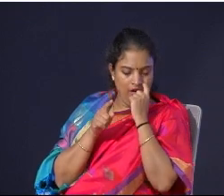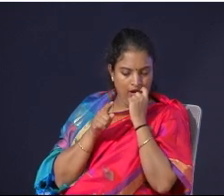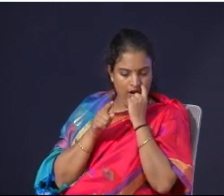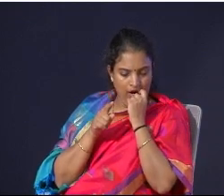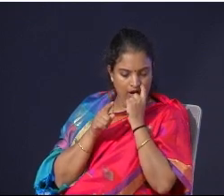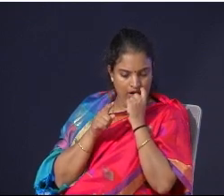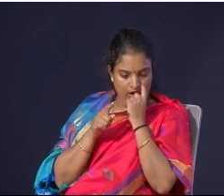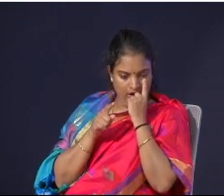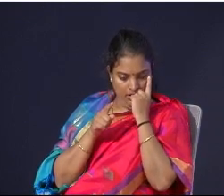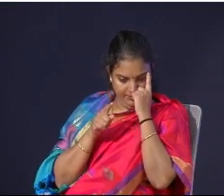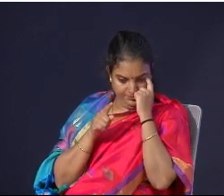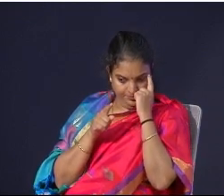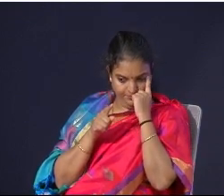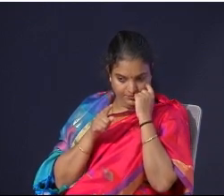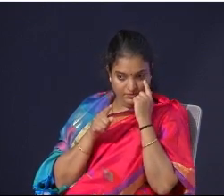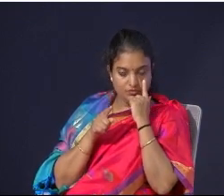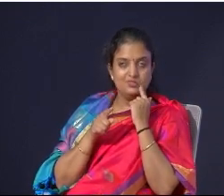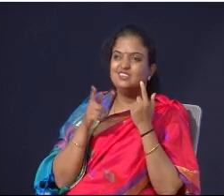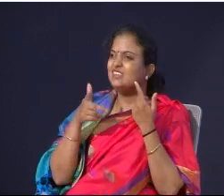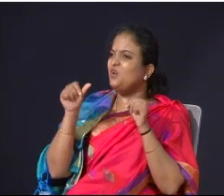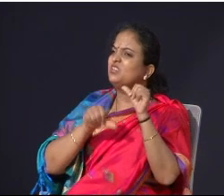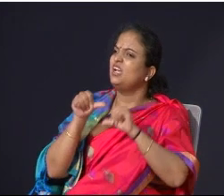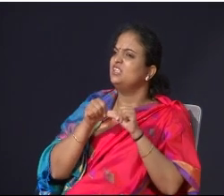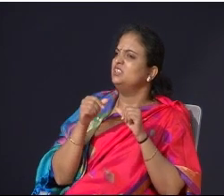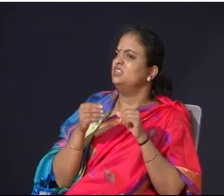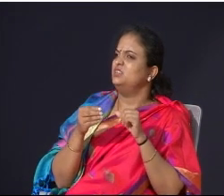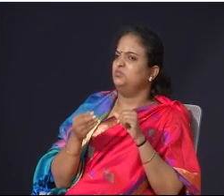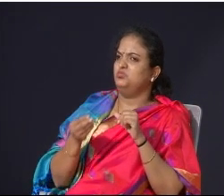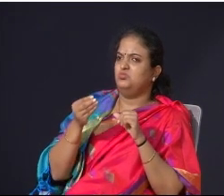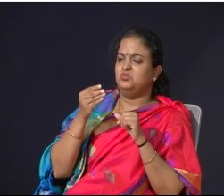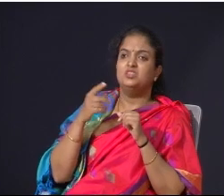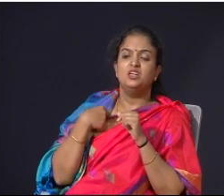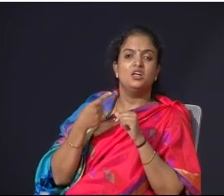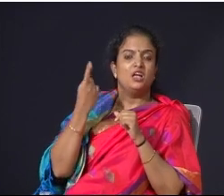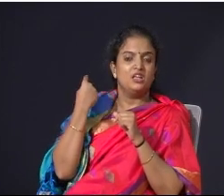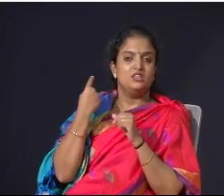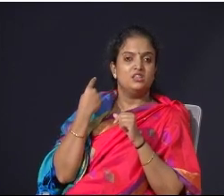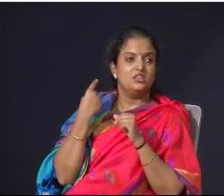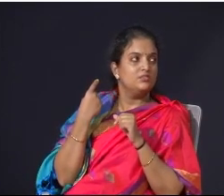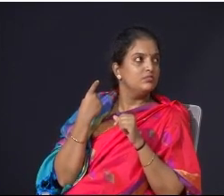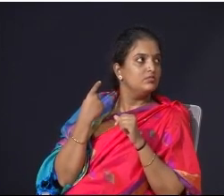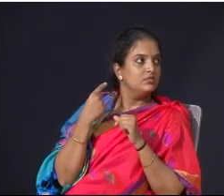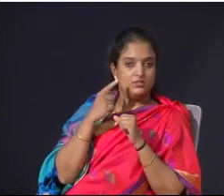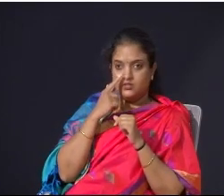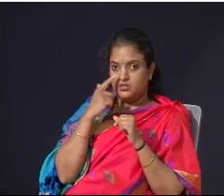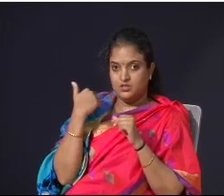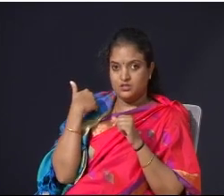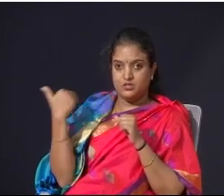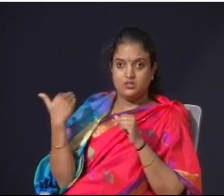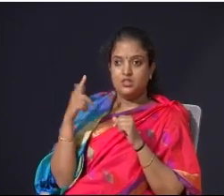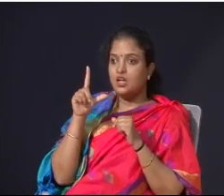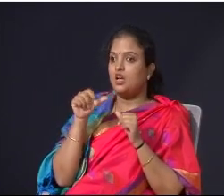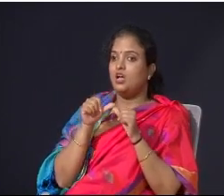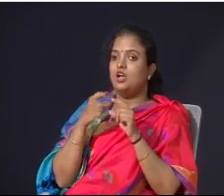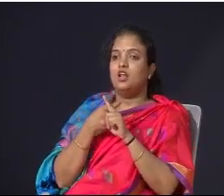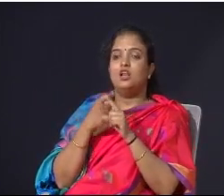which the science is really growing. Yesterday, our sister, what is her name?